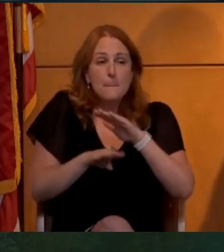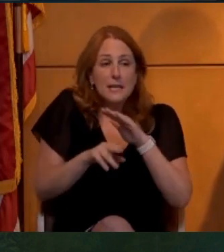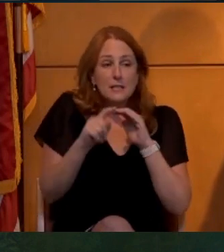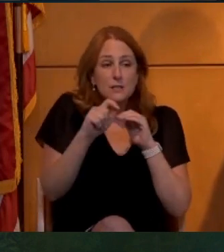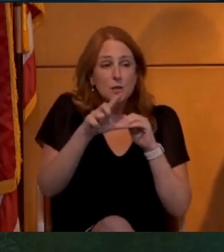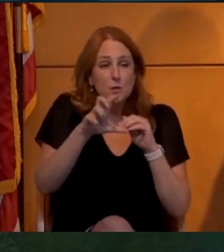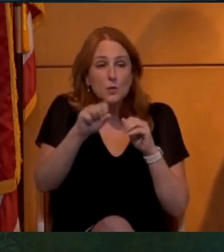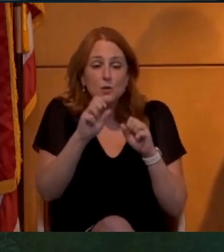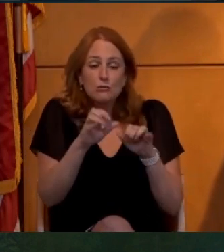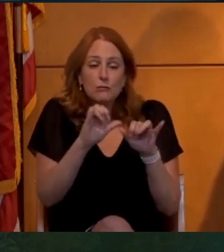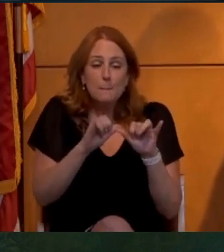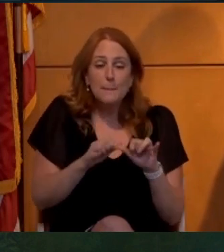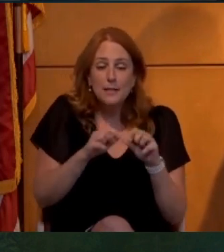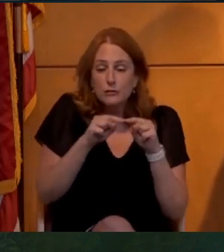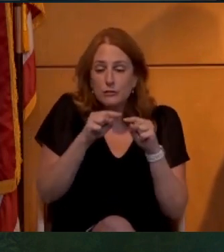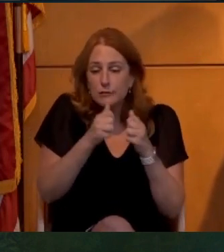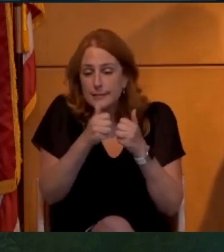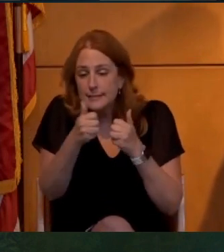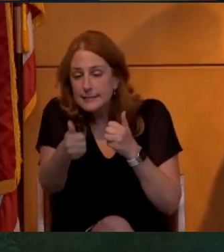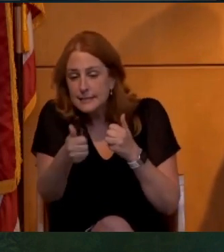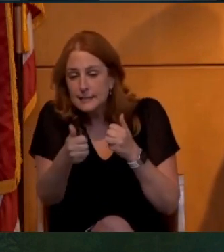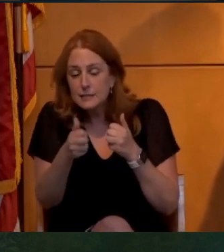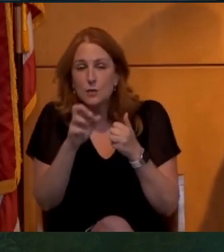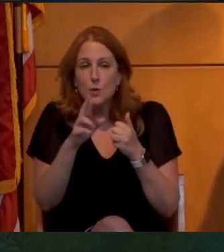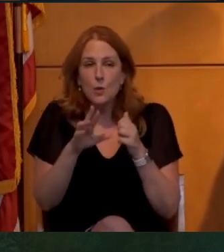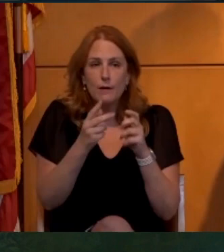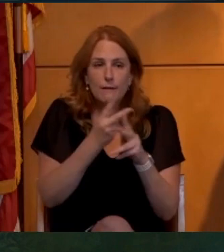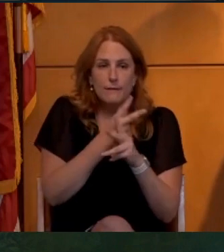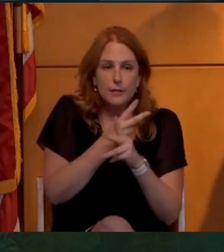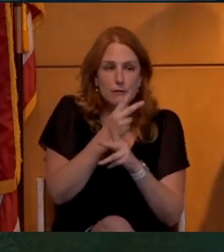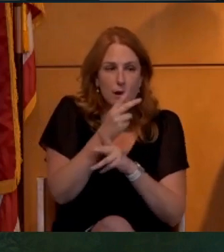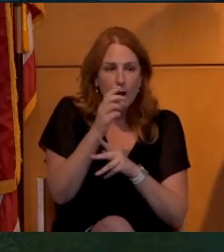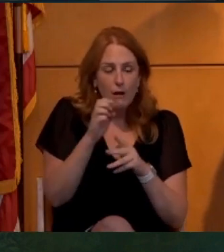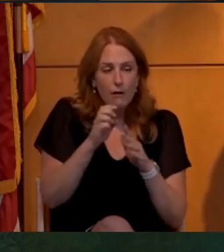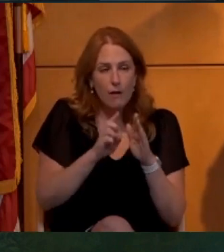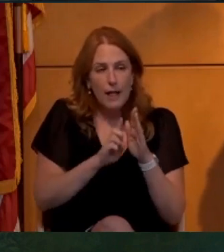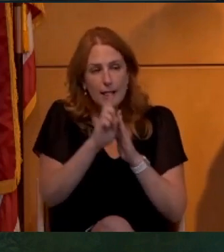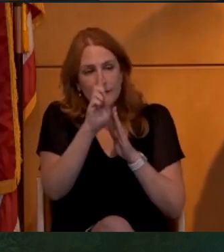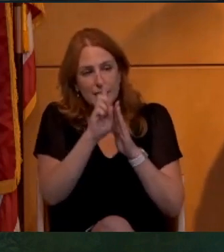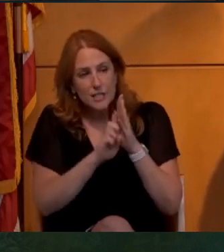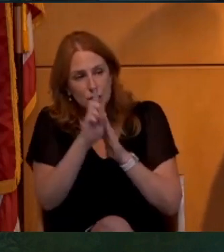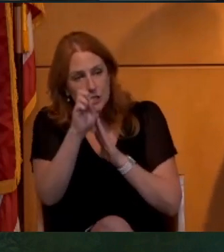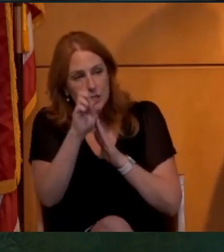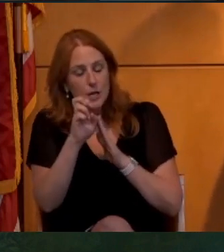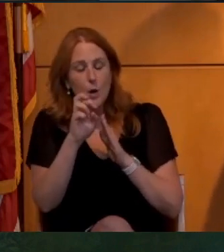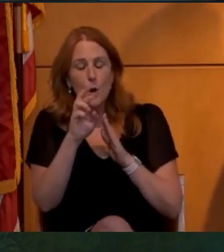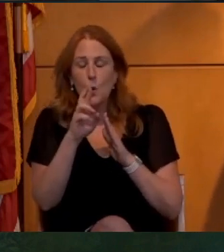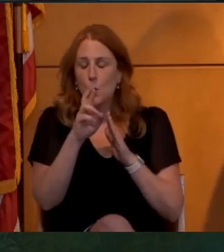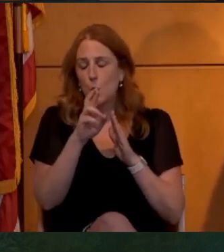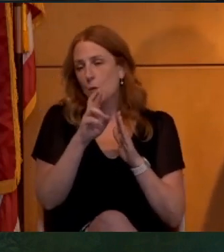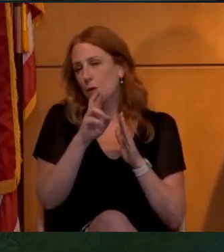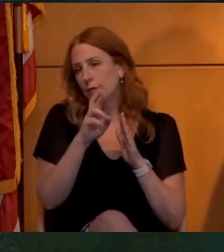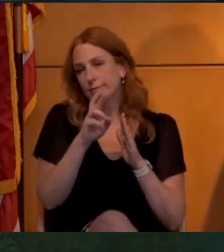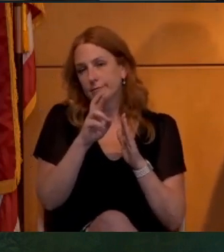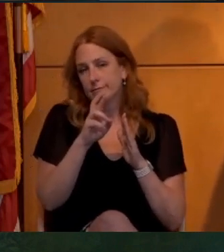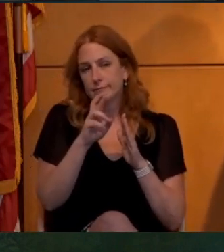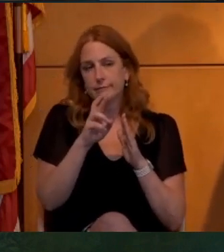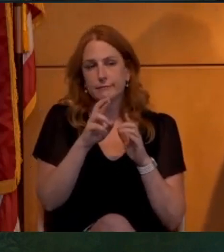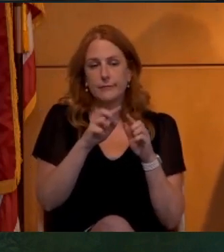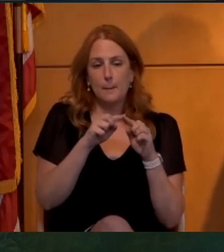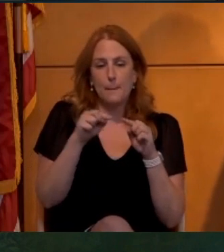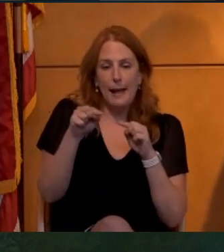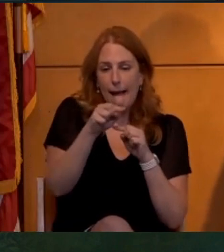measuring distance or obtaining elevation profiles as simply as drawing a transect or a traverse